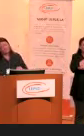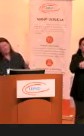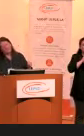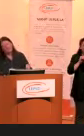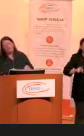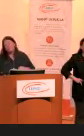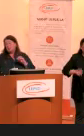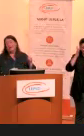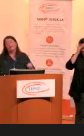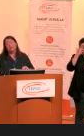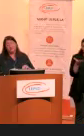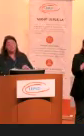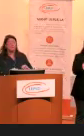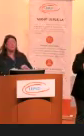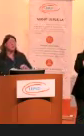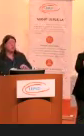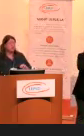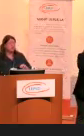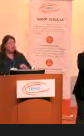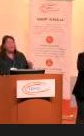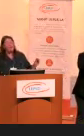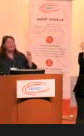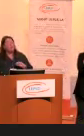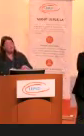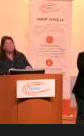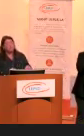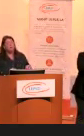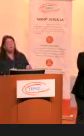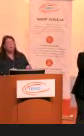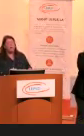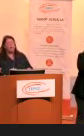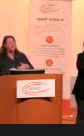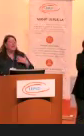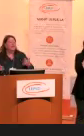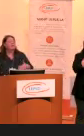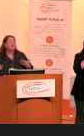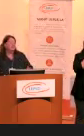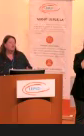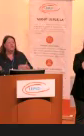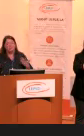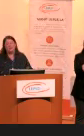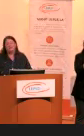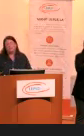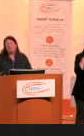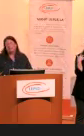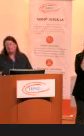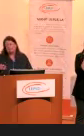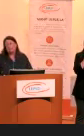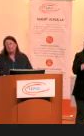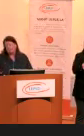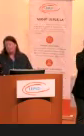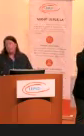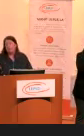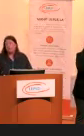the 28-year-old, she had had kidney disease when she was younger. And even though it was under control now, it had taken a toll and likely done